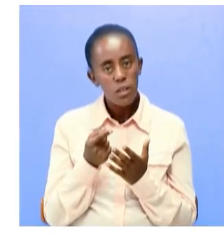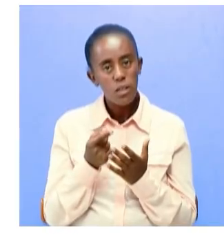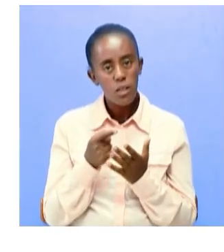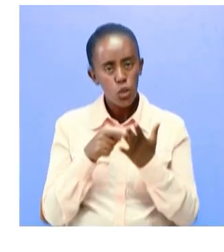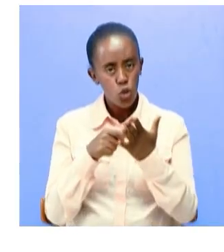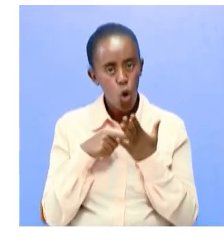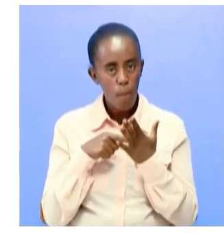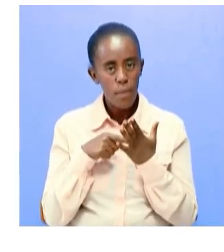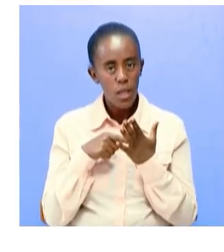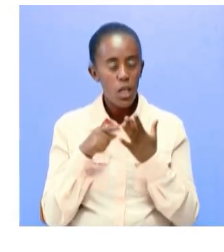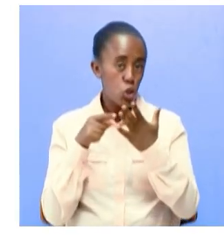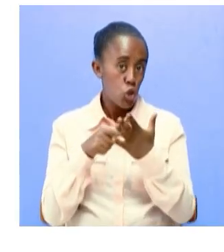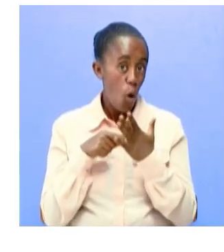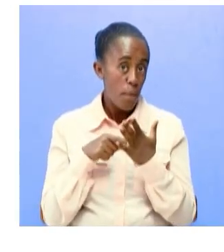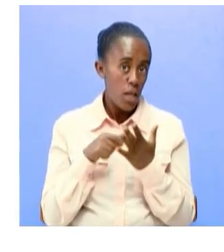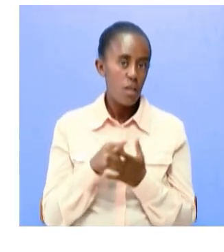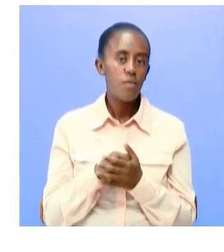me. Simply we can say, show me.